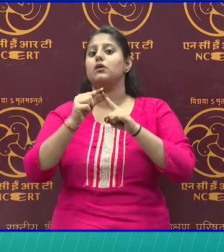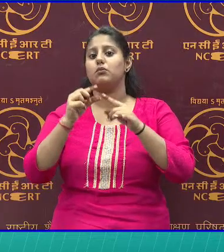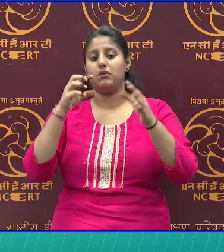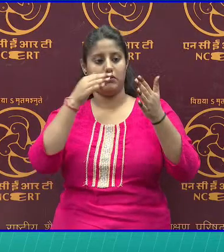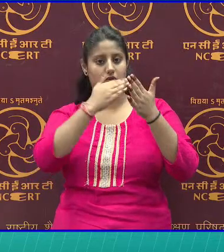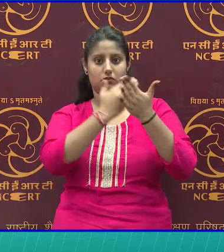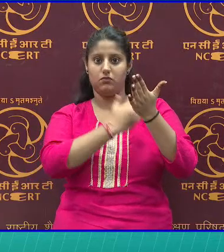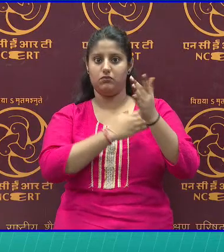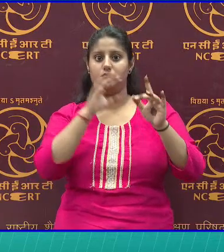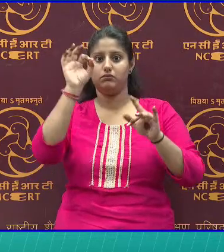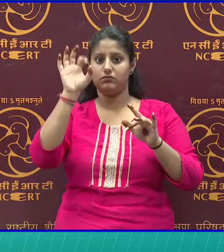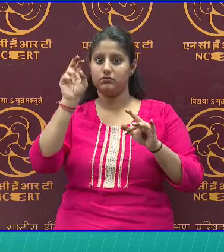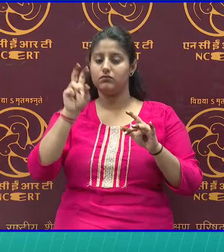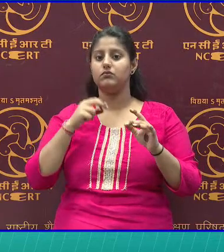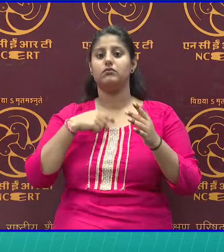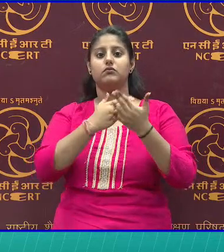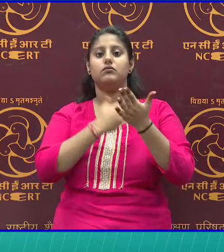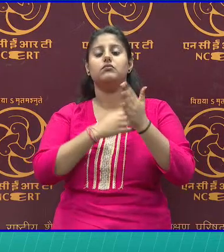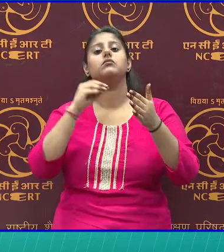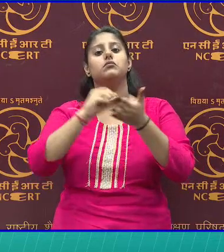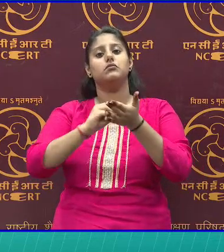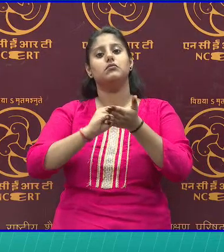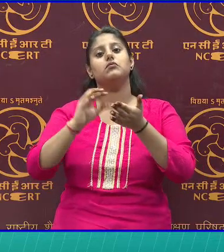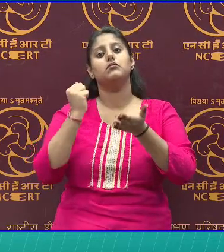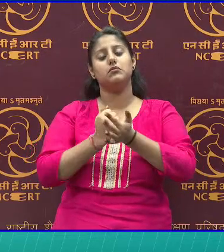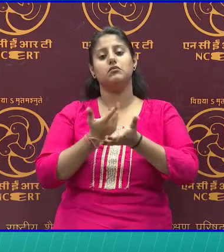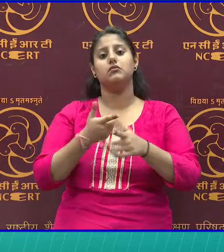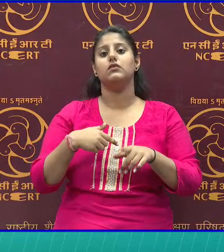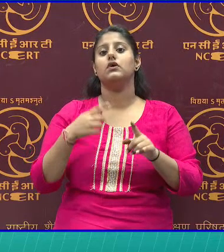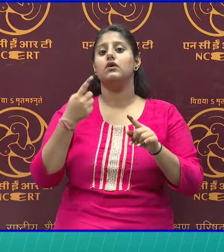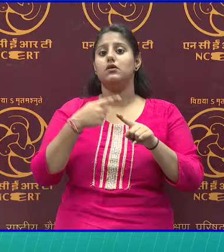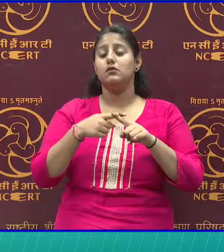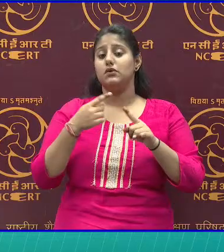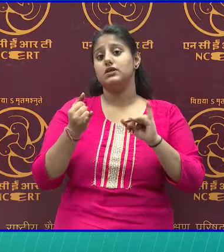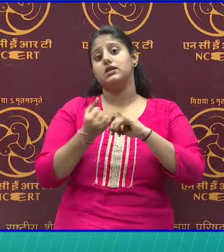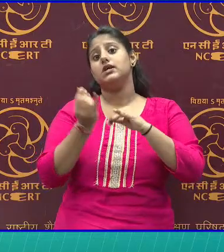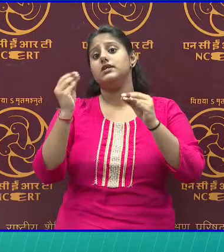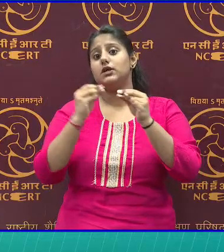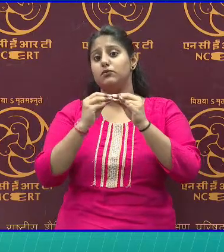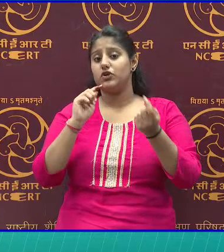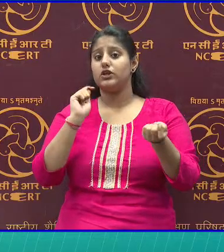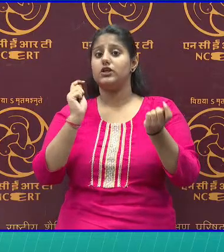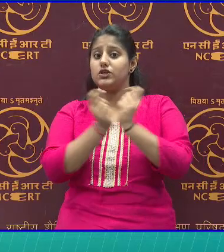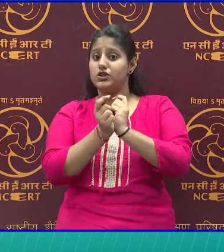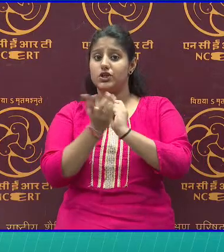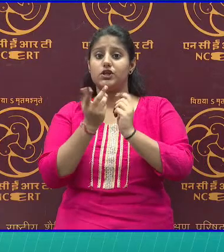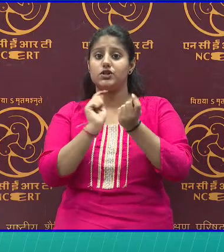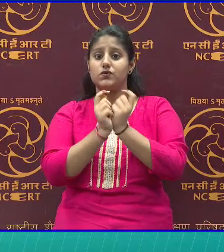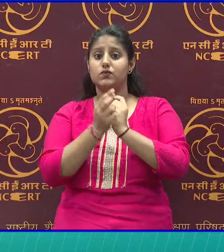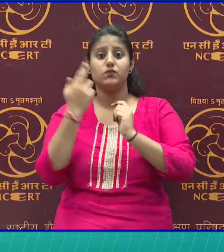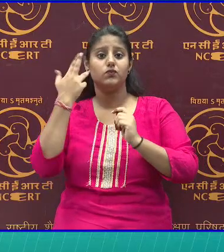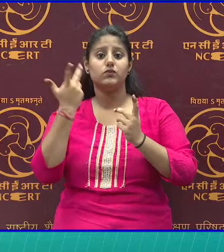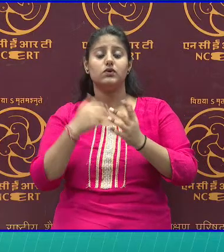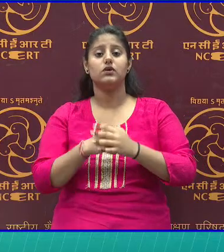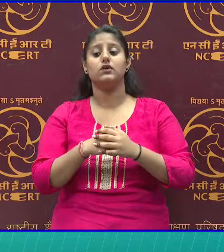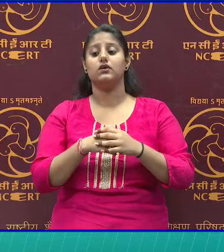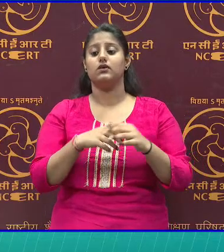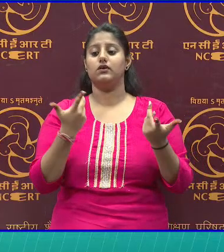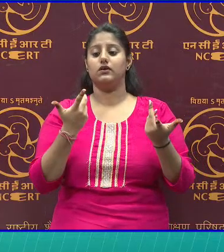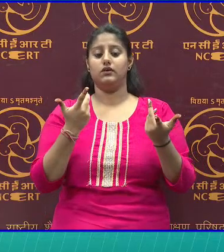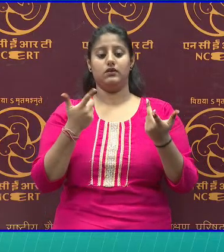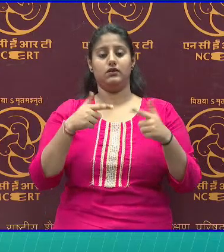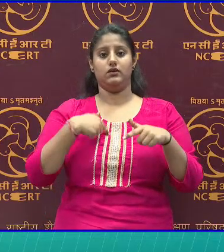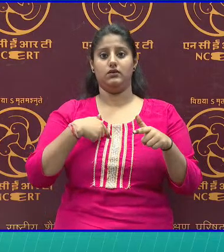process of learning. Then the subject got changed to the world around us, considering that there should be